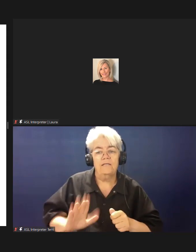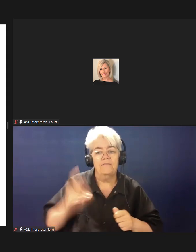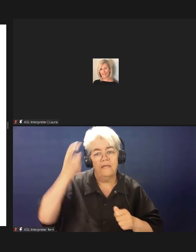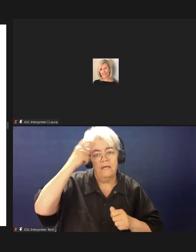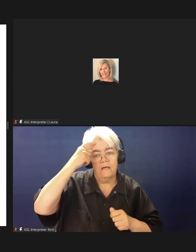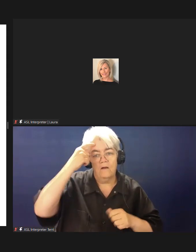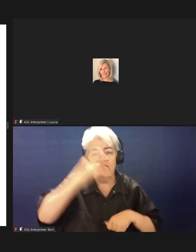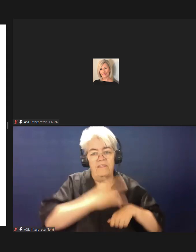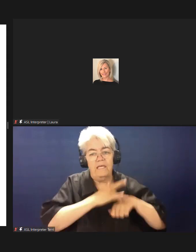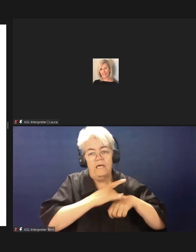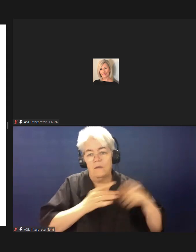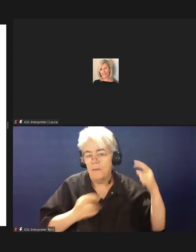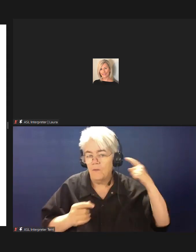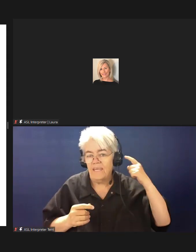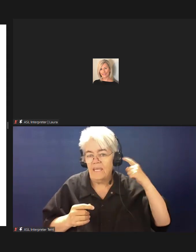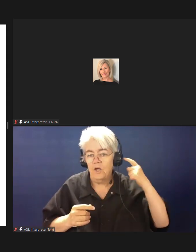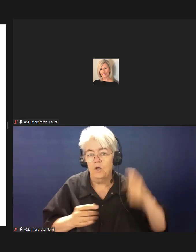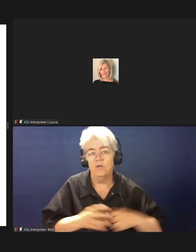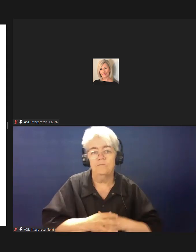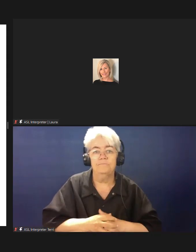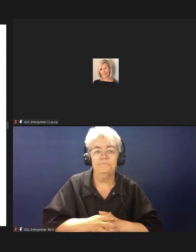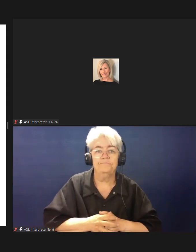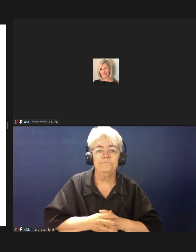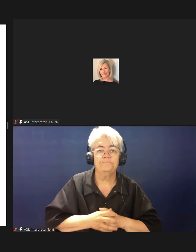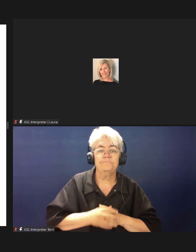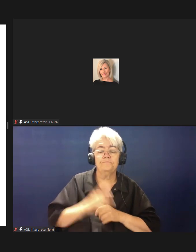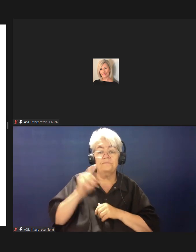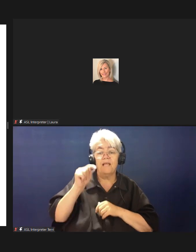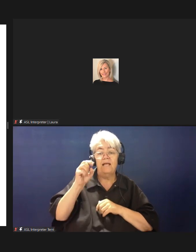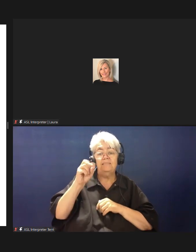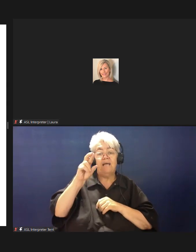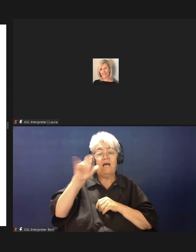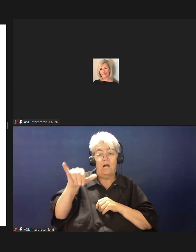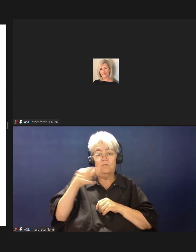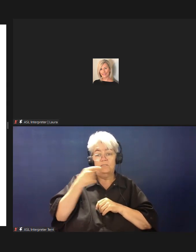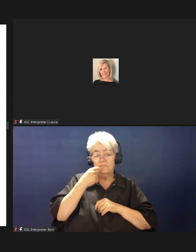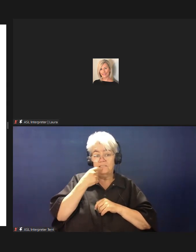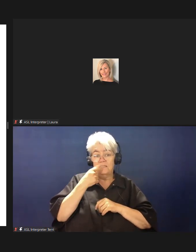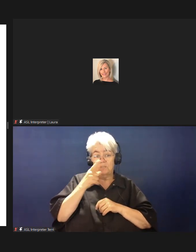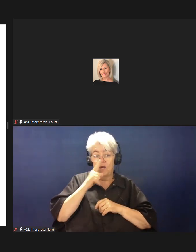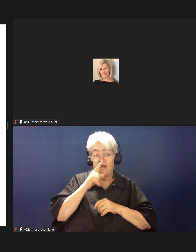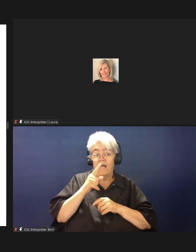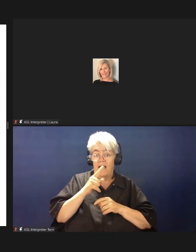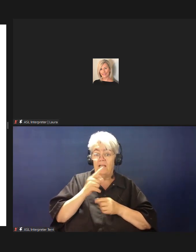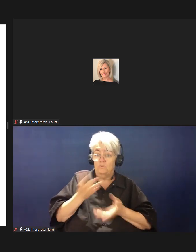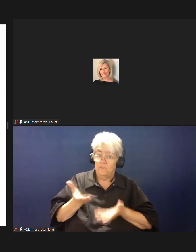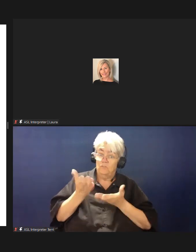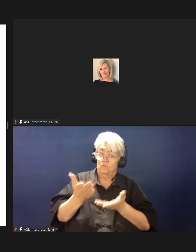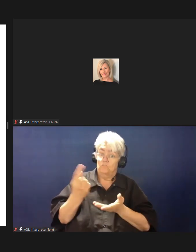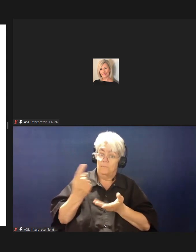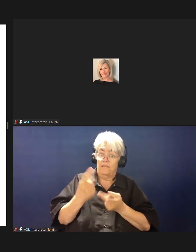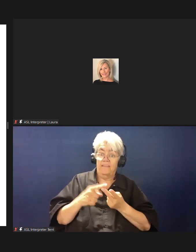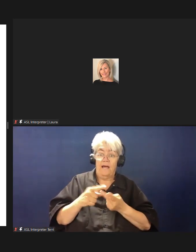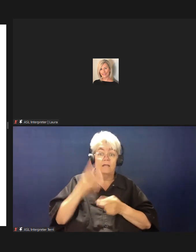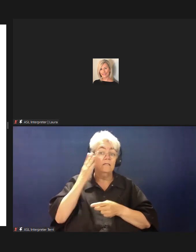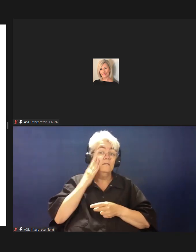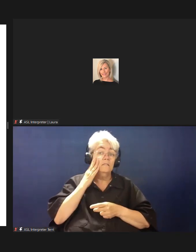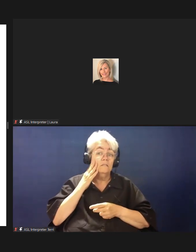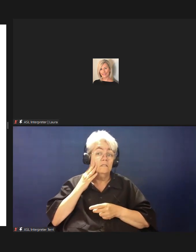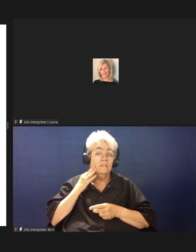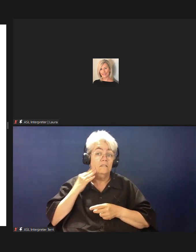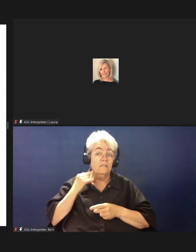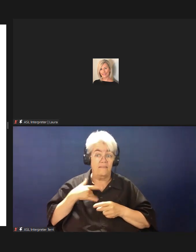ear. And introducing something that captures their attention through another sense can help distract them from